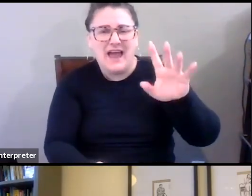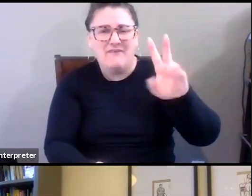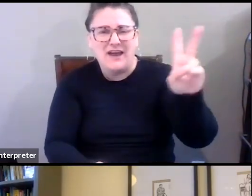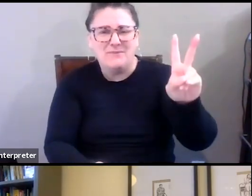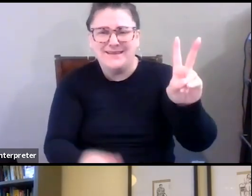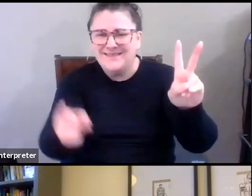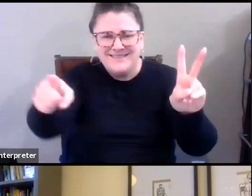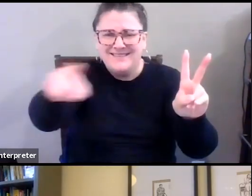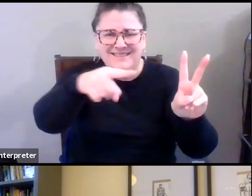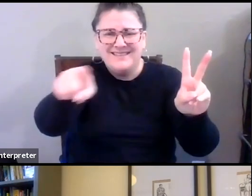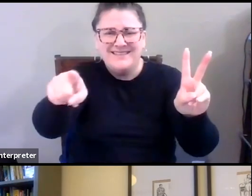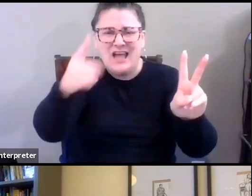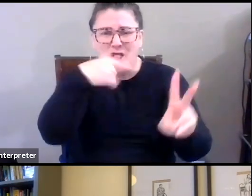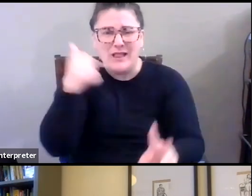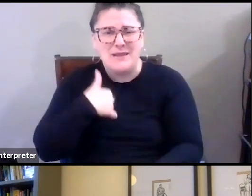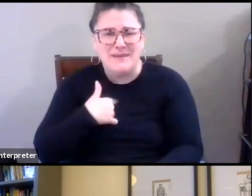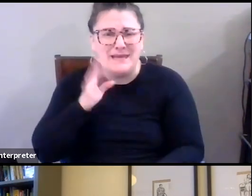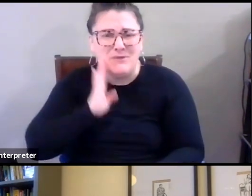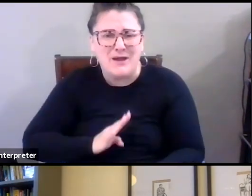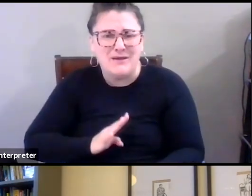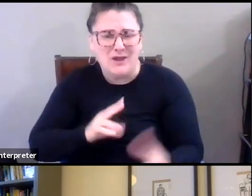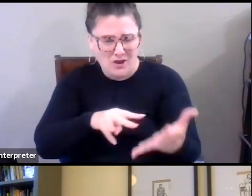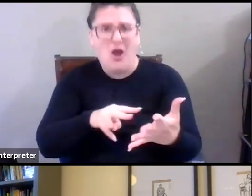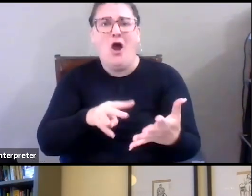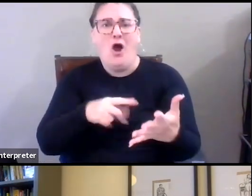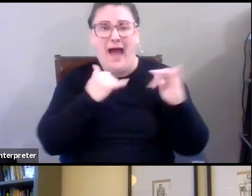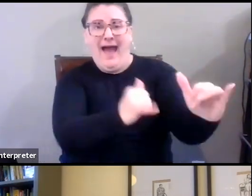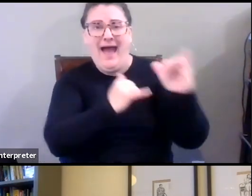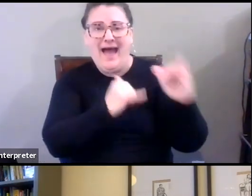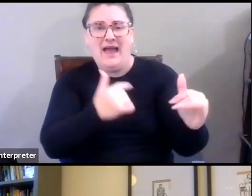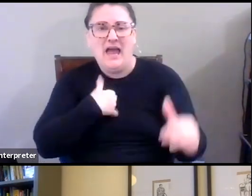people that like look like me that are reading this aren't like, I've gotten my